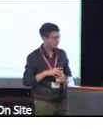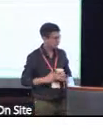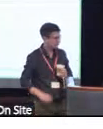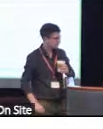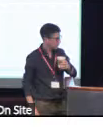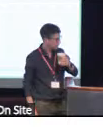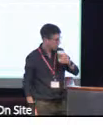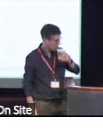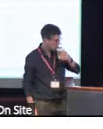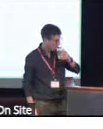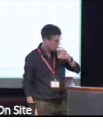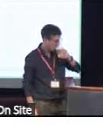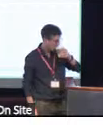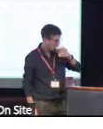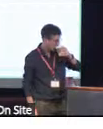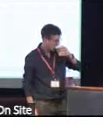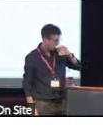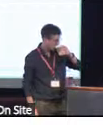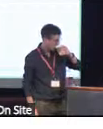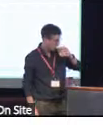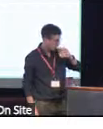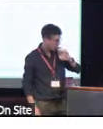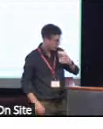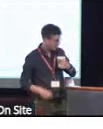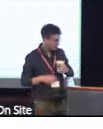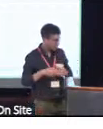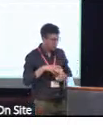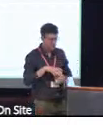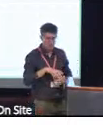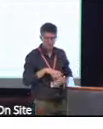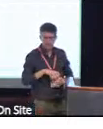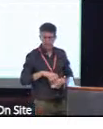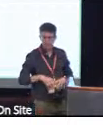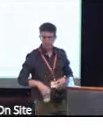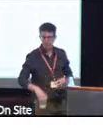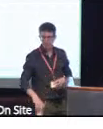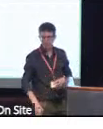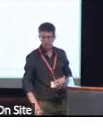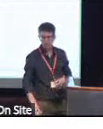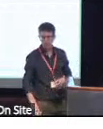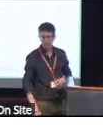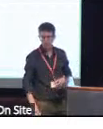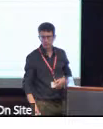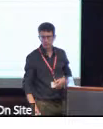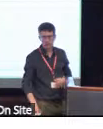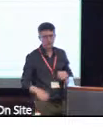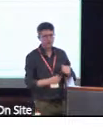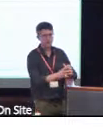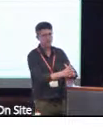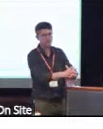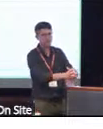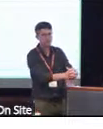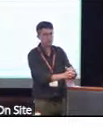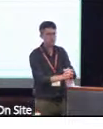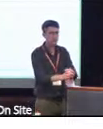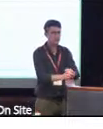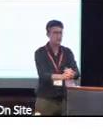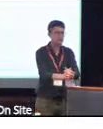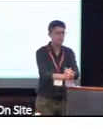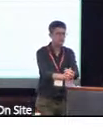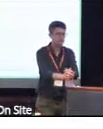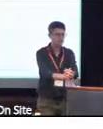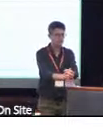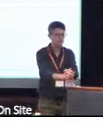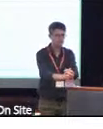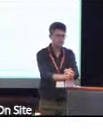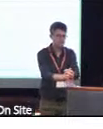infrastructure building grant mechanism, which is the R61, R33. And so the R61 is a 2-year grant where we